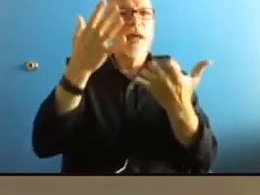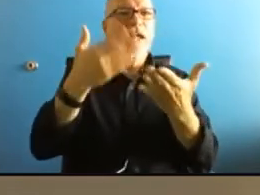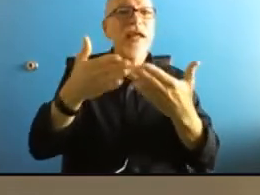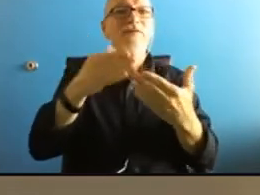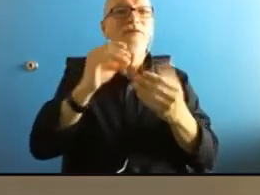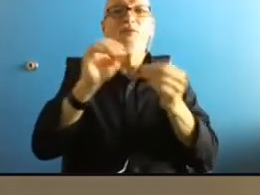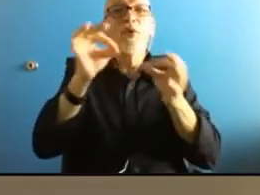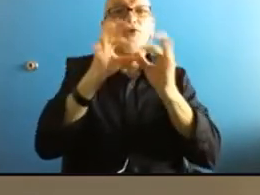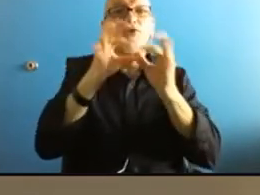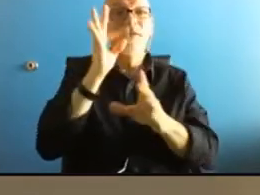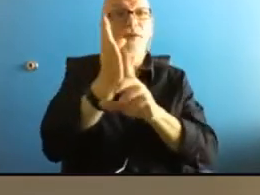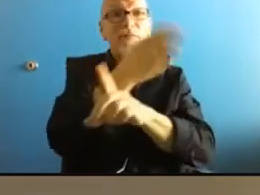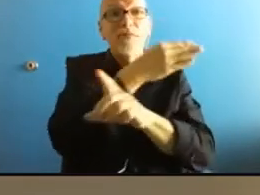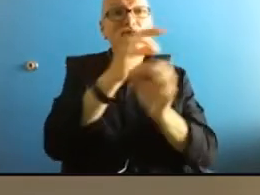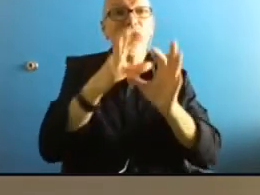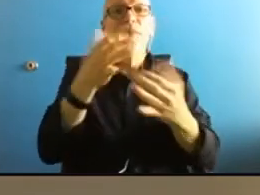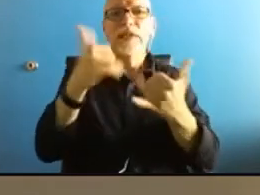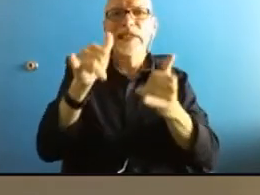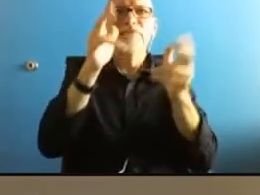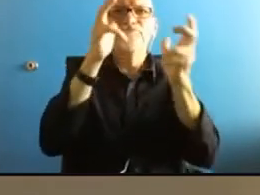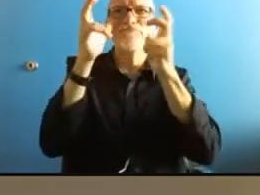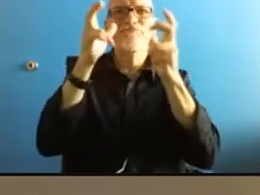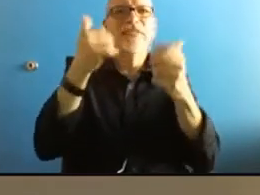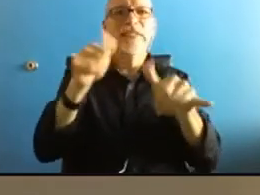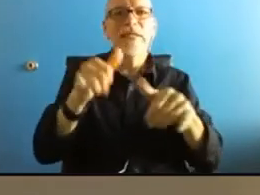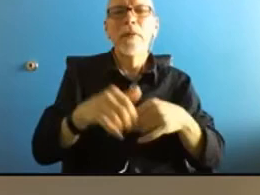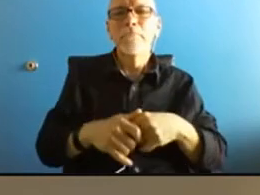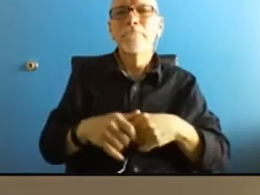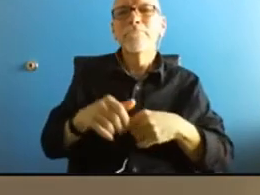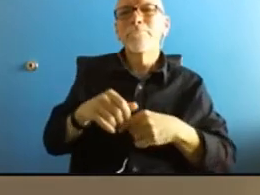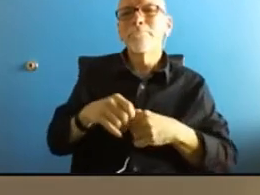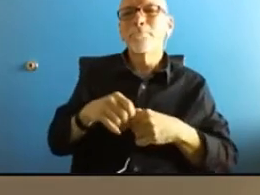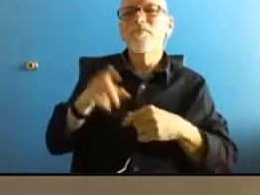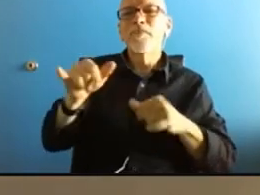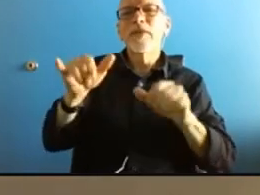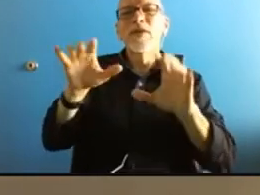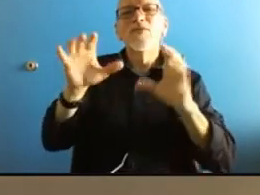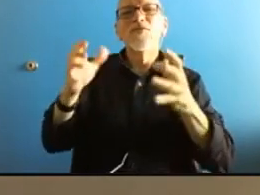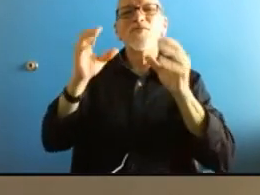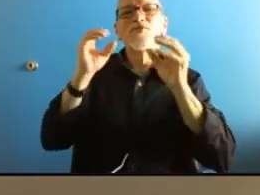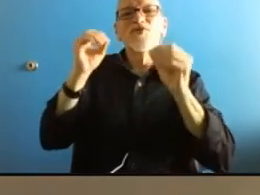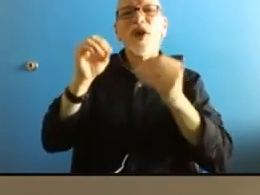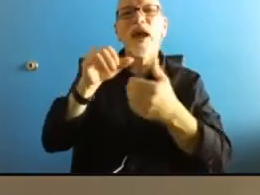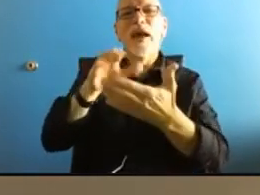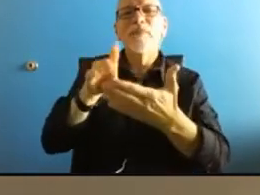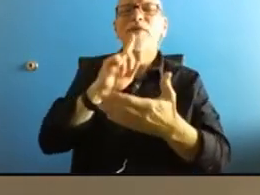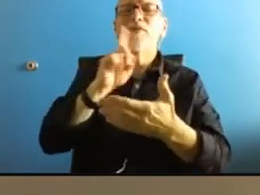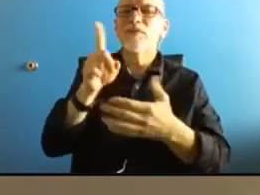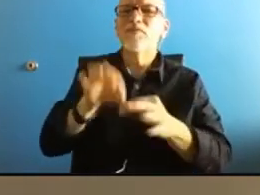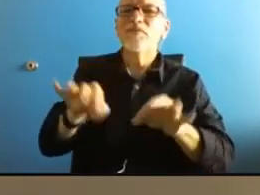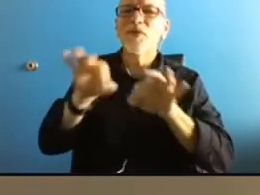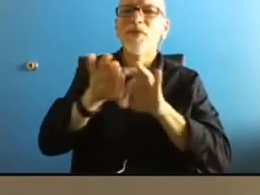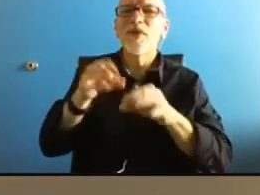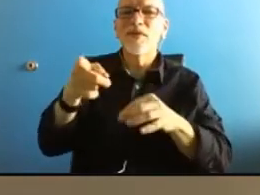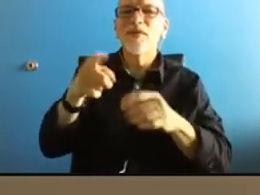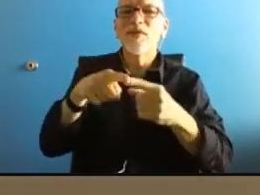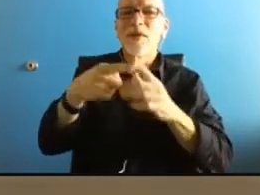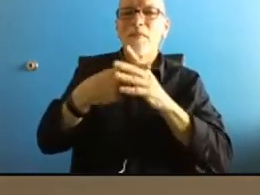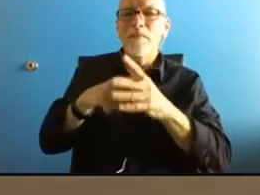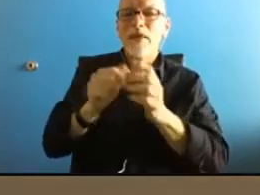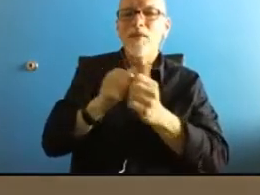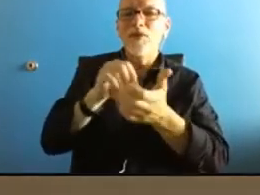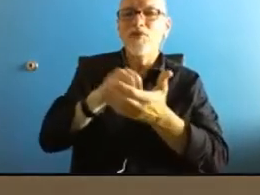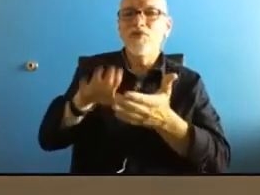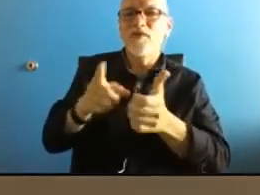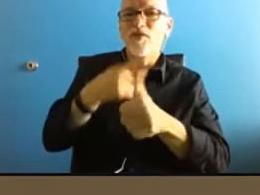interpreter. Yeah, I think the whole group instructional aspect of this is extremely important, especially when beginning with students for the very first